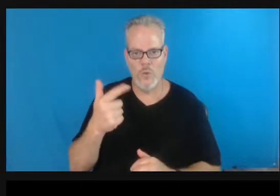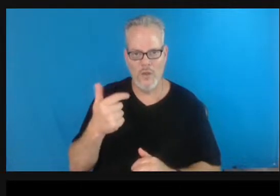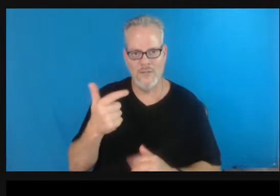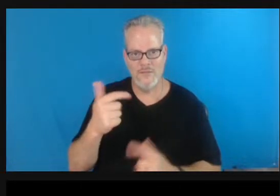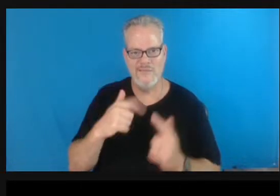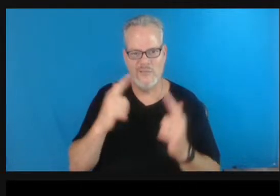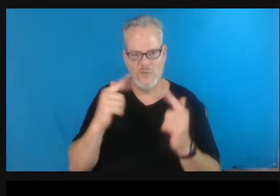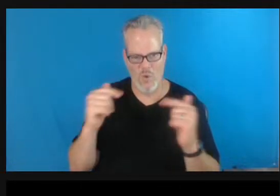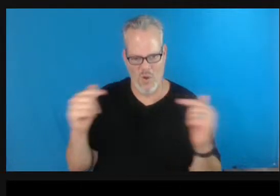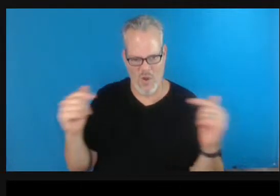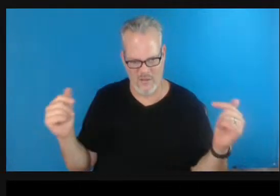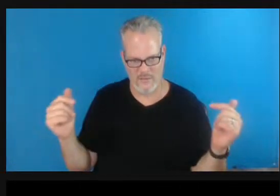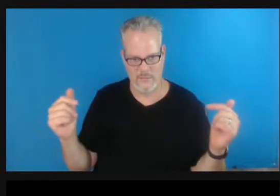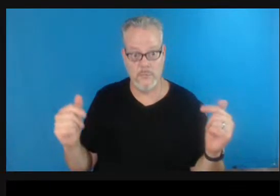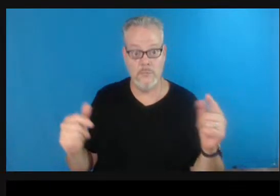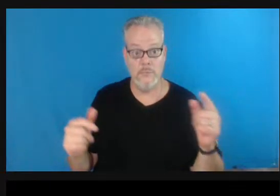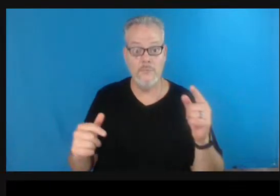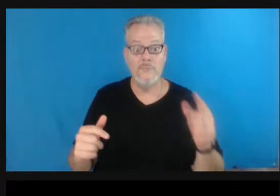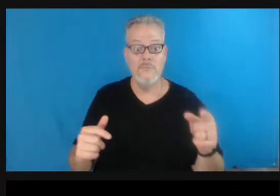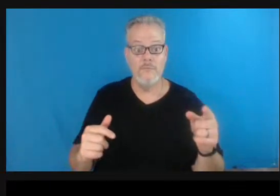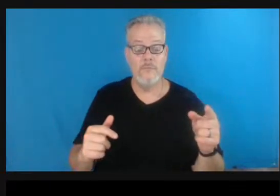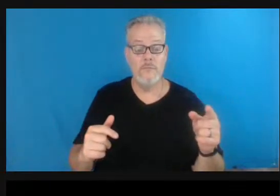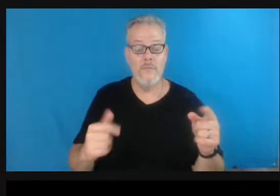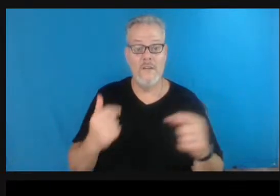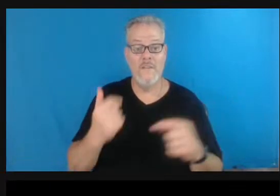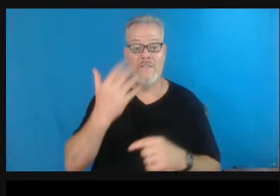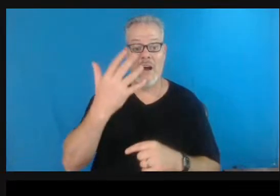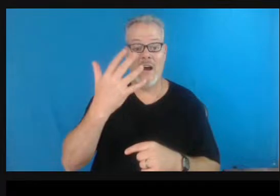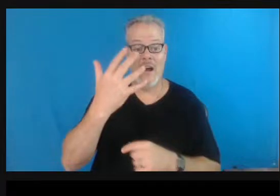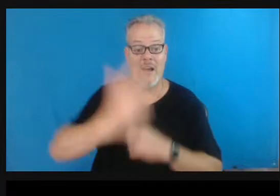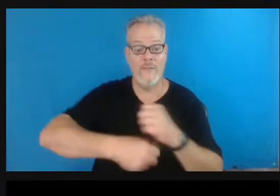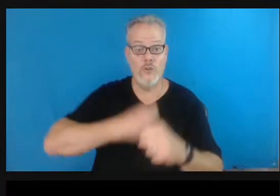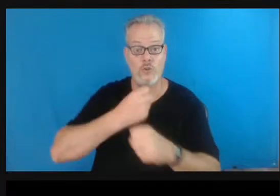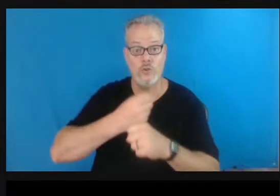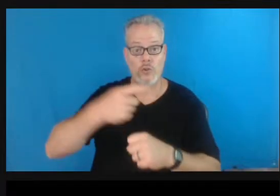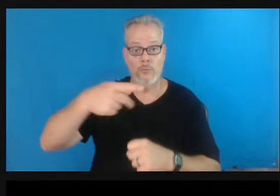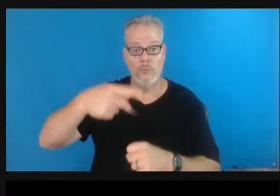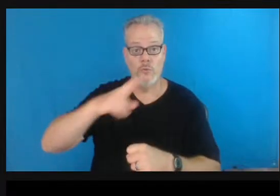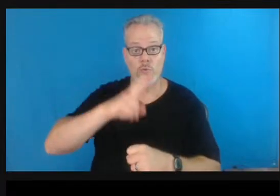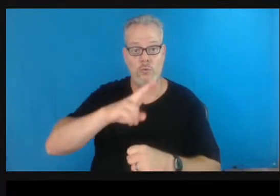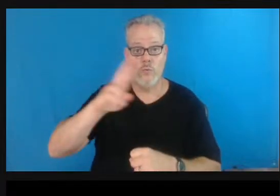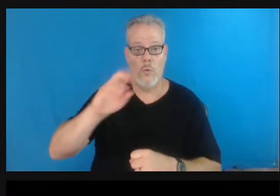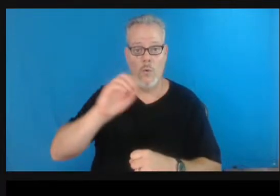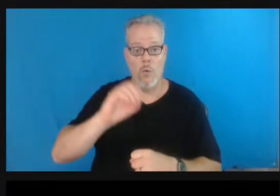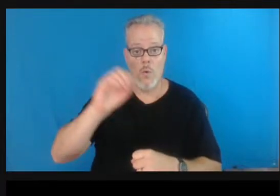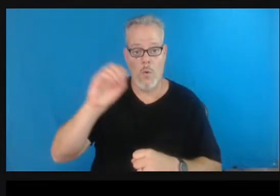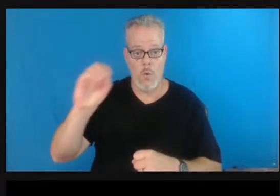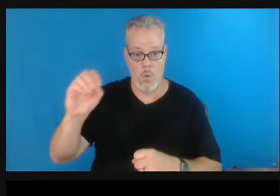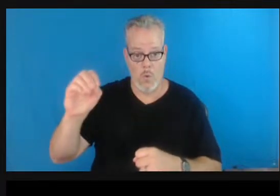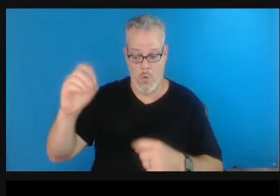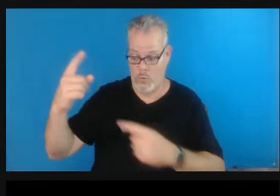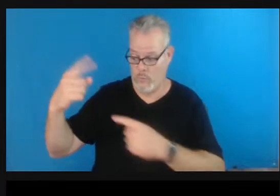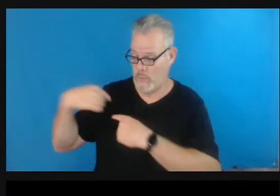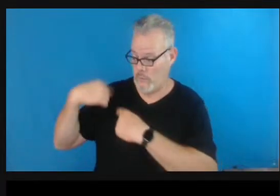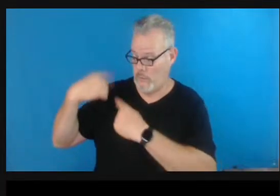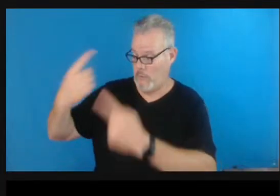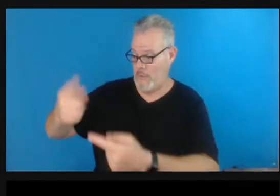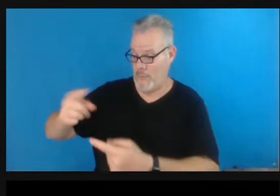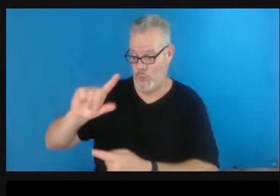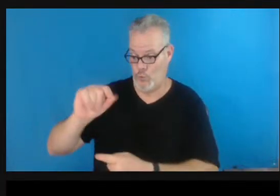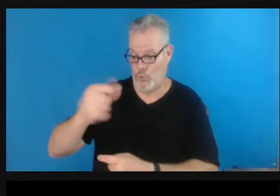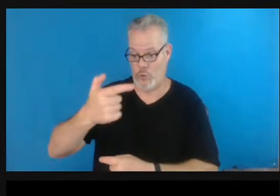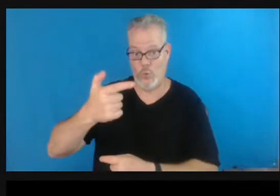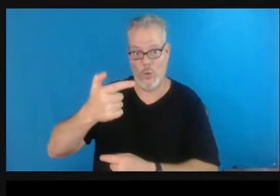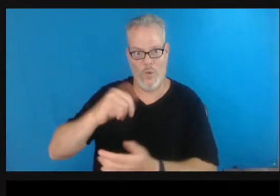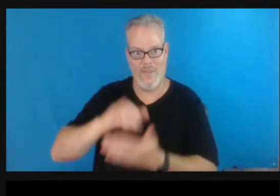So in Pu'u'o, there was that long-term contraction that we've had since the 2020 eruption began at the summit, that